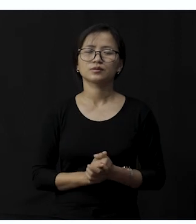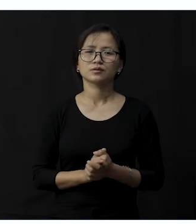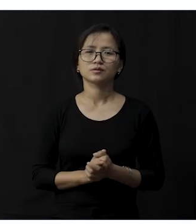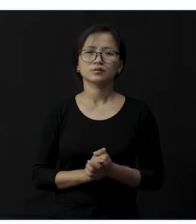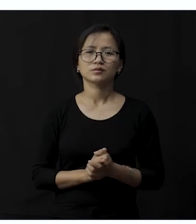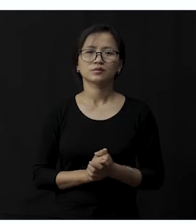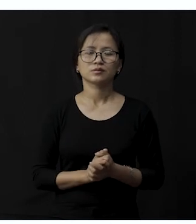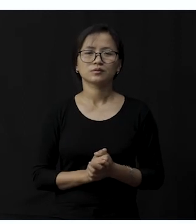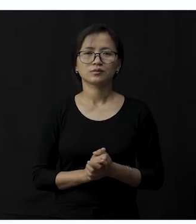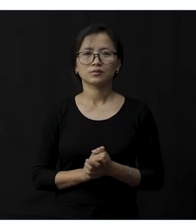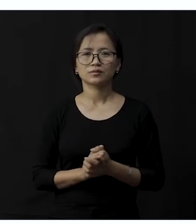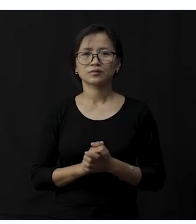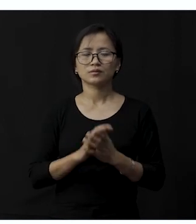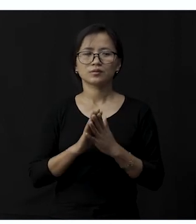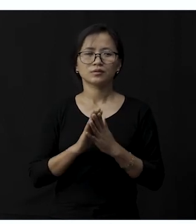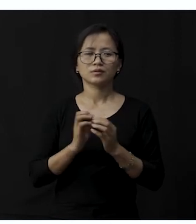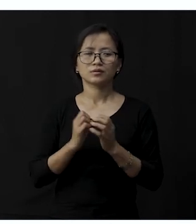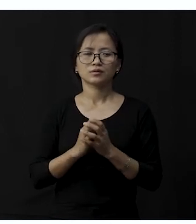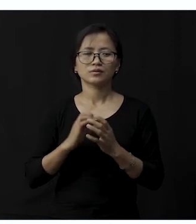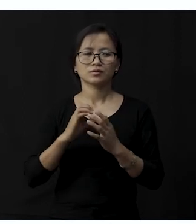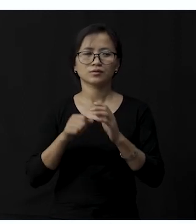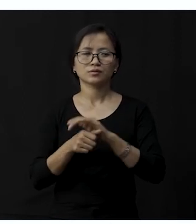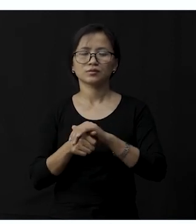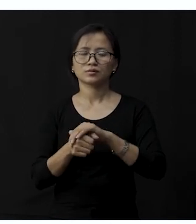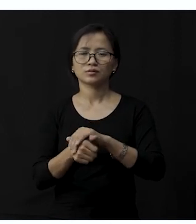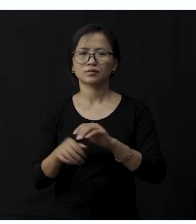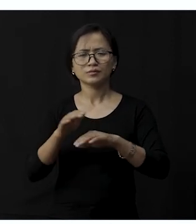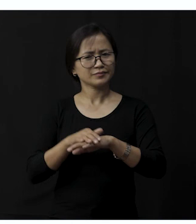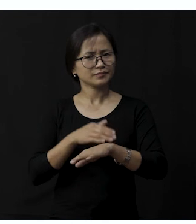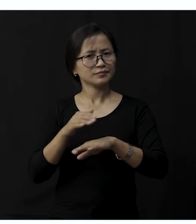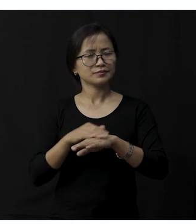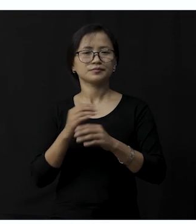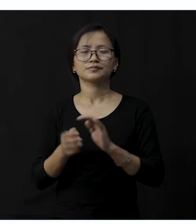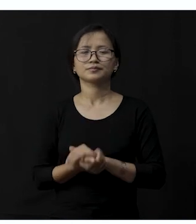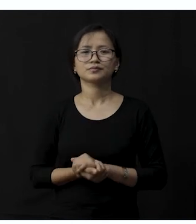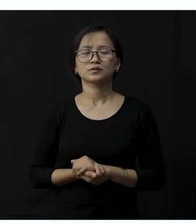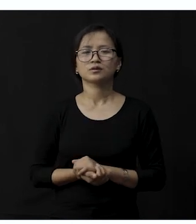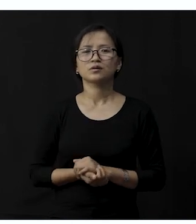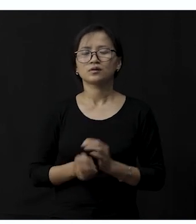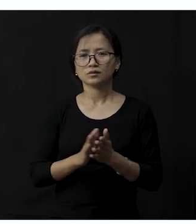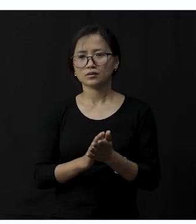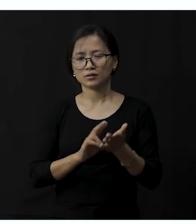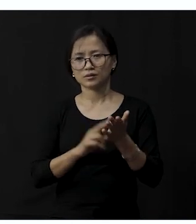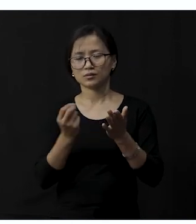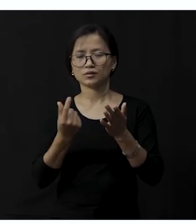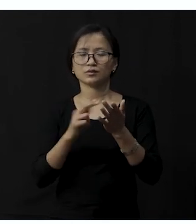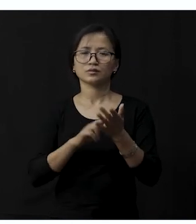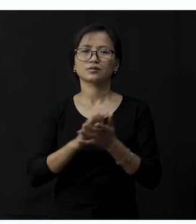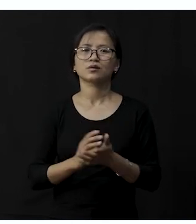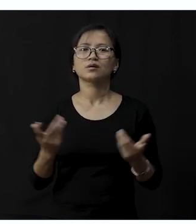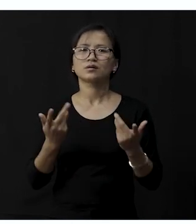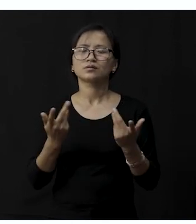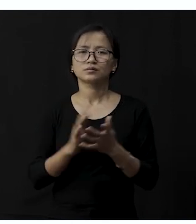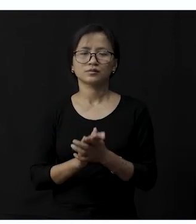be, yes, the tortoise. So tortoise is slow. So tortoise is your noun. And how is the tortoise?